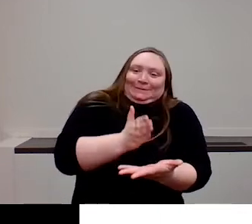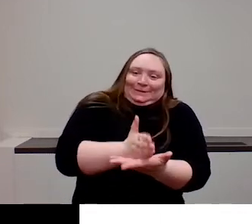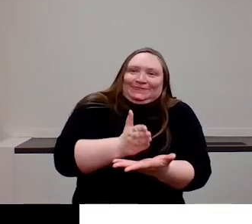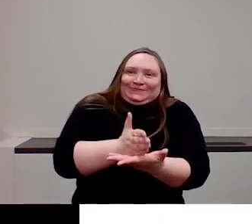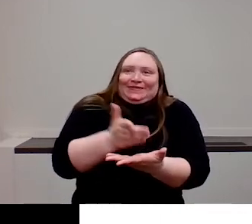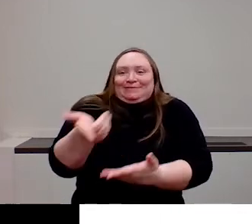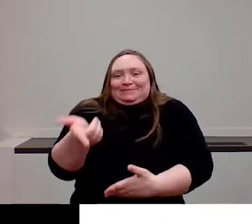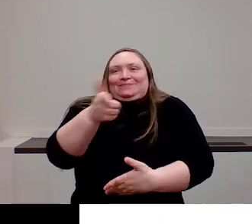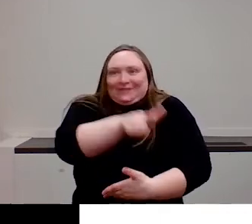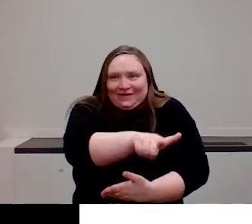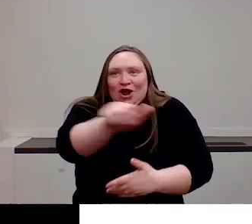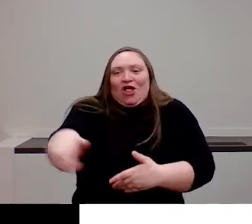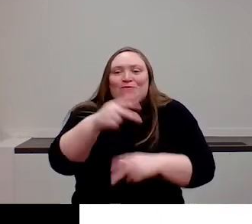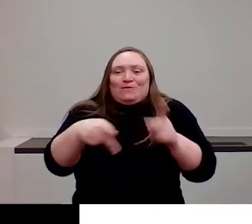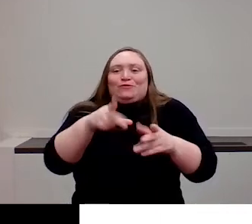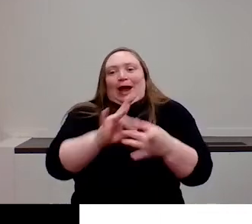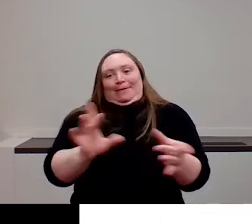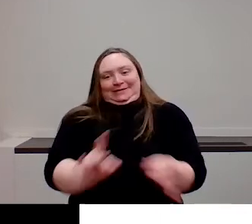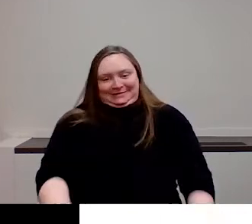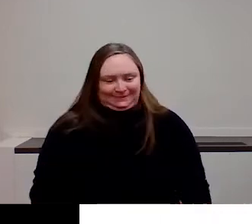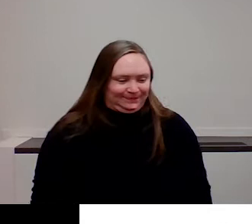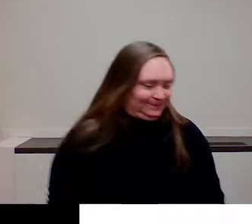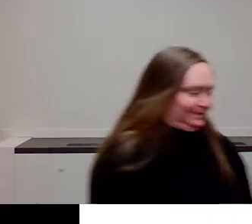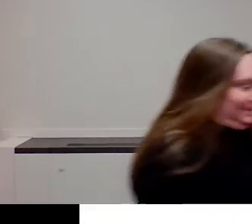and let everybody else get their turn.